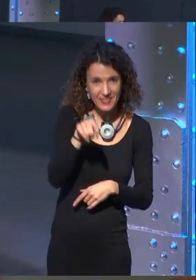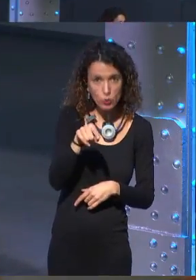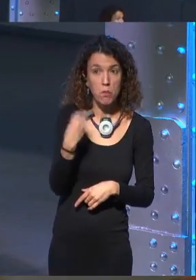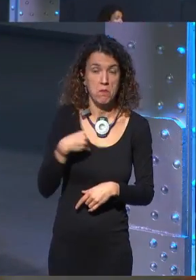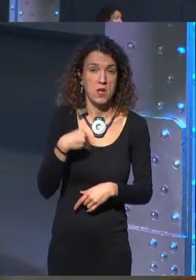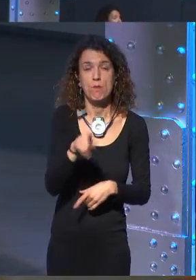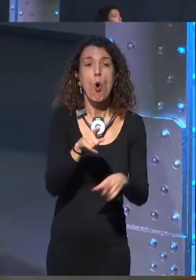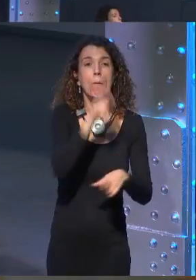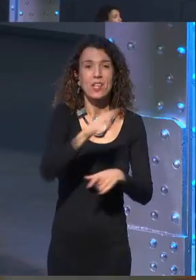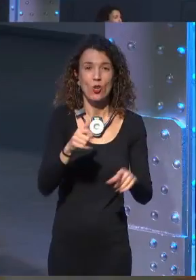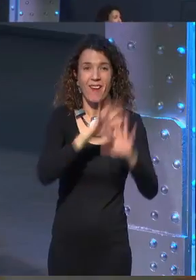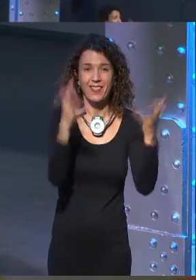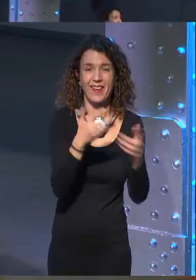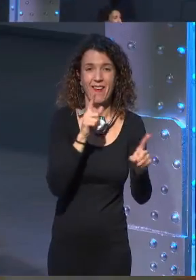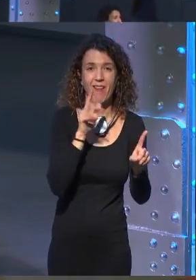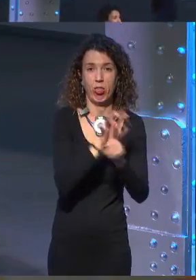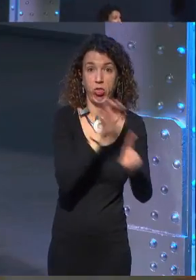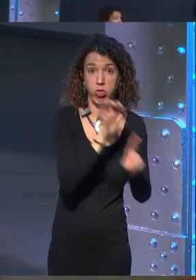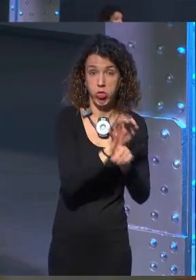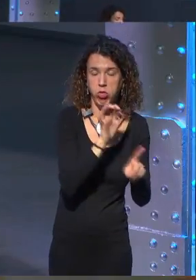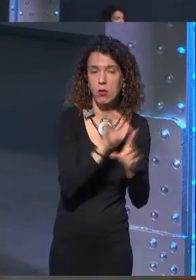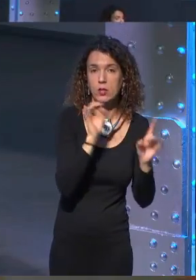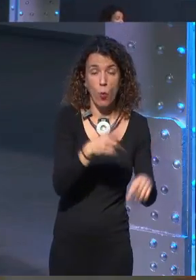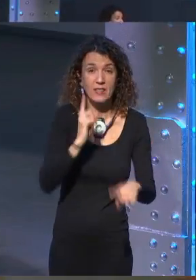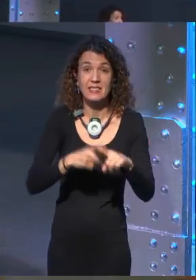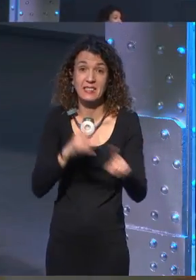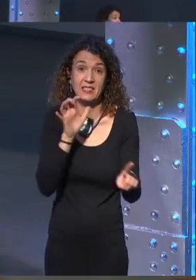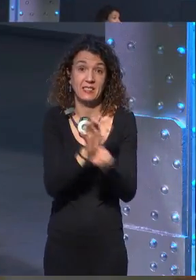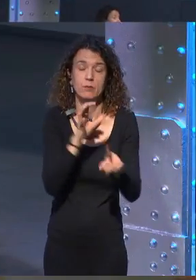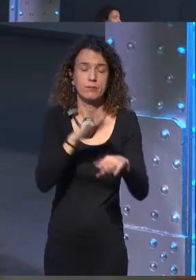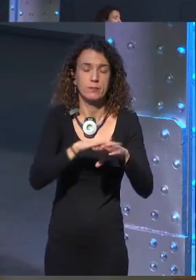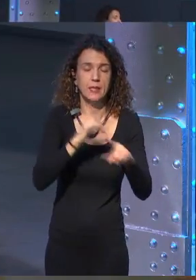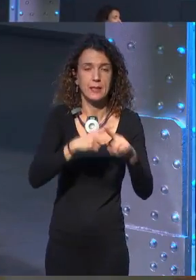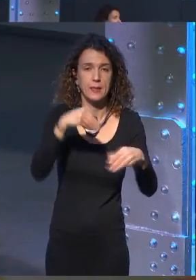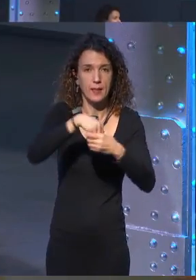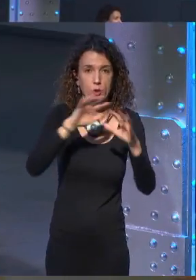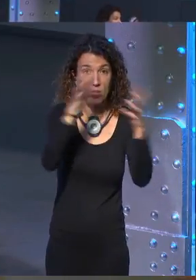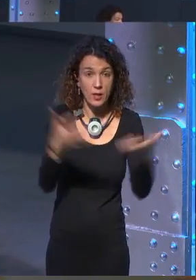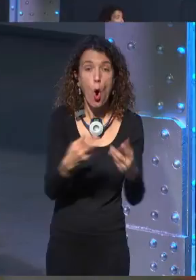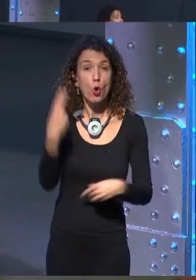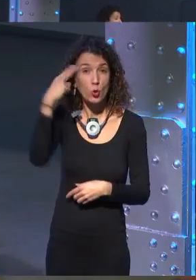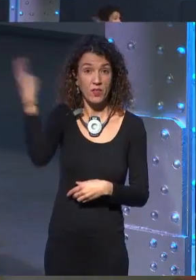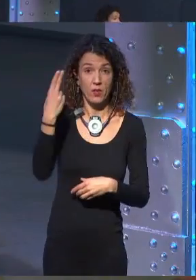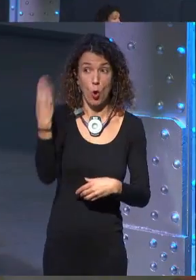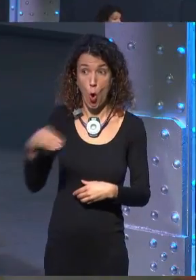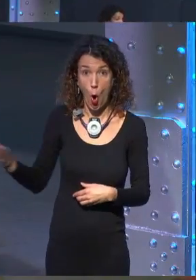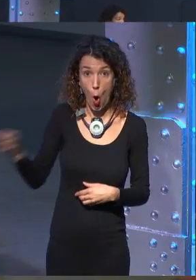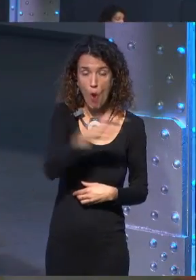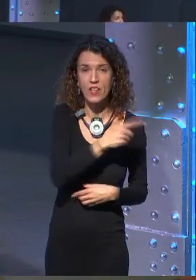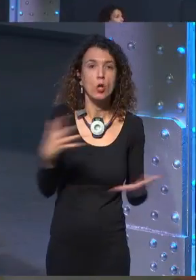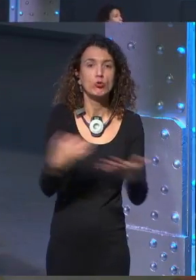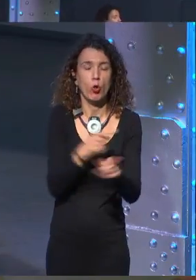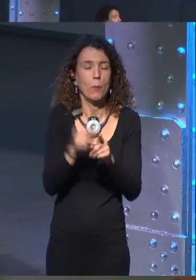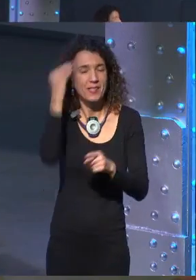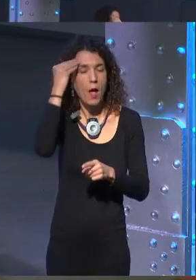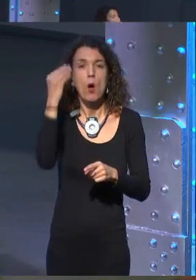That's how sexting is. That's how teen suicide is. We hear about the negative, we never hear about the positive. And that's a